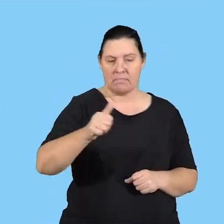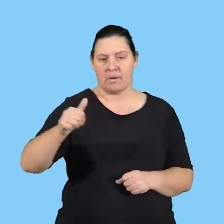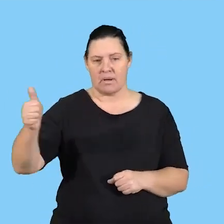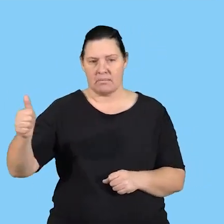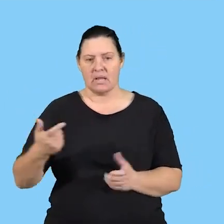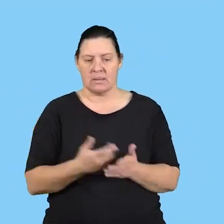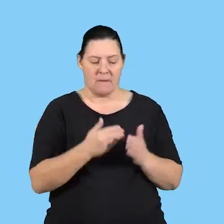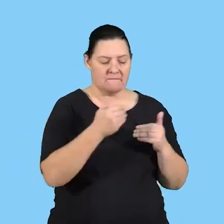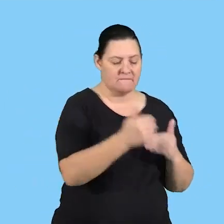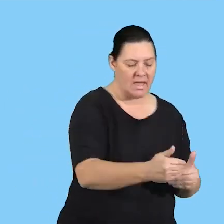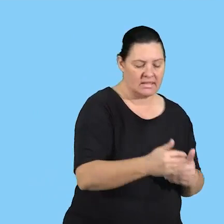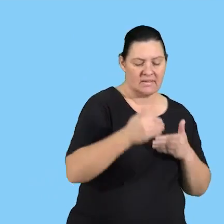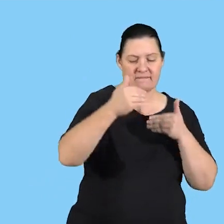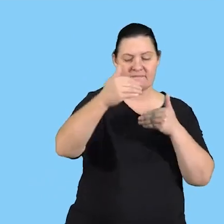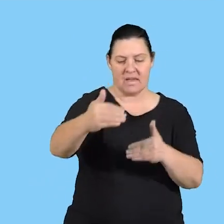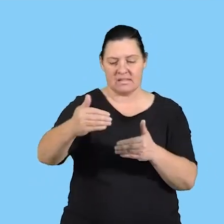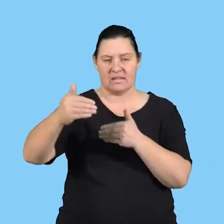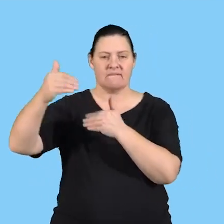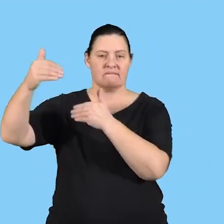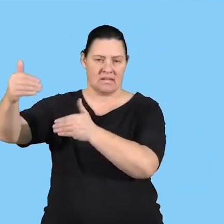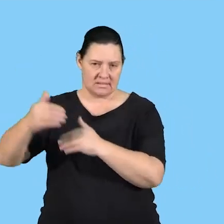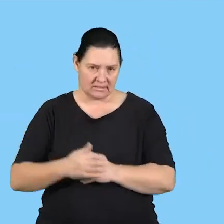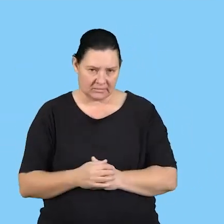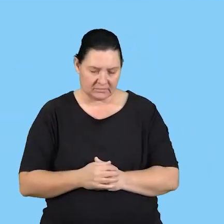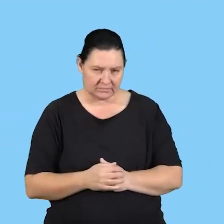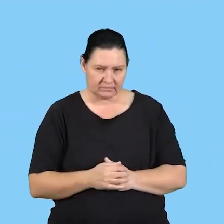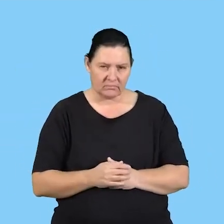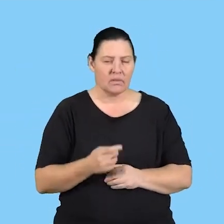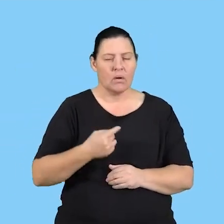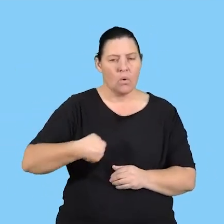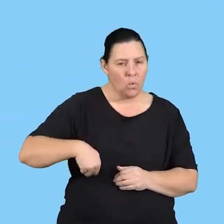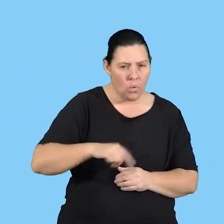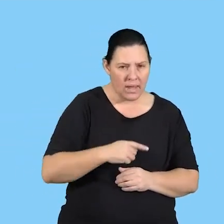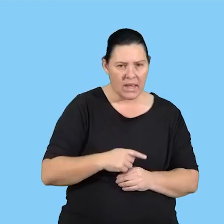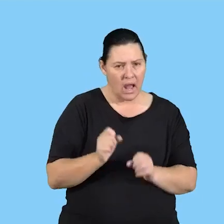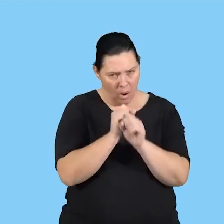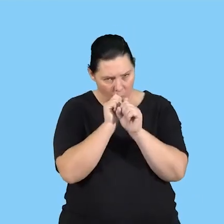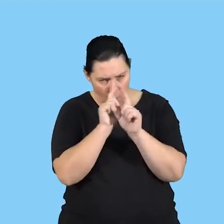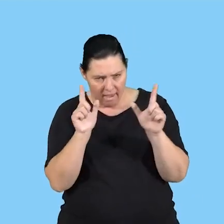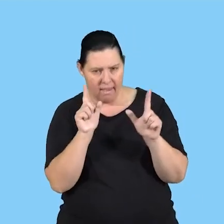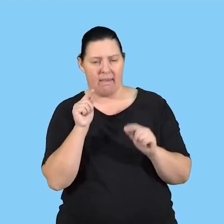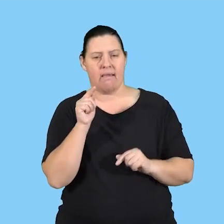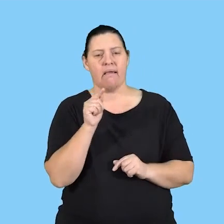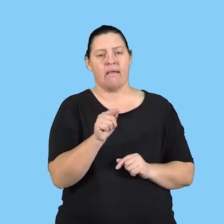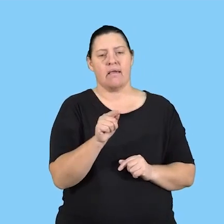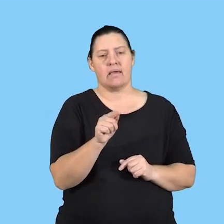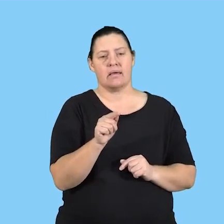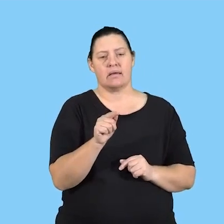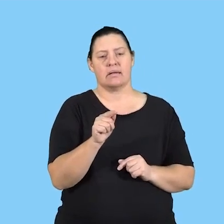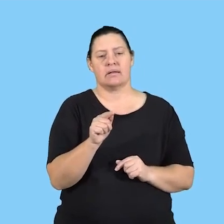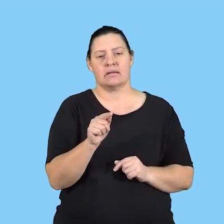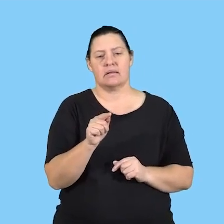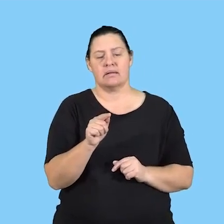from phase to phase. We are colleagues acutely aware of the